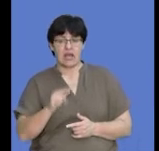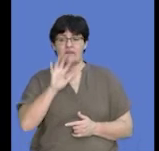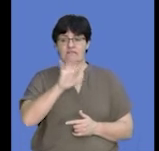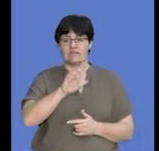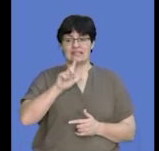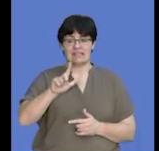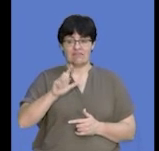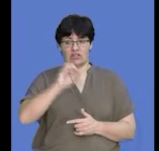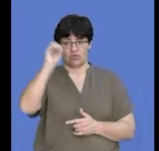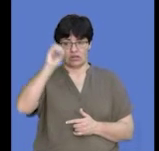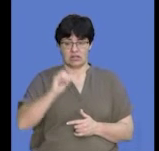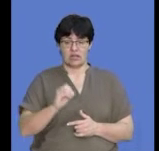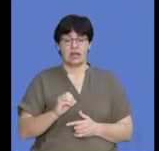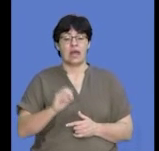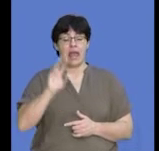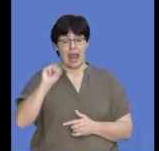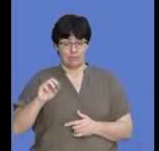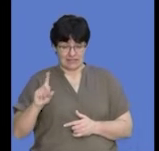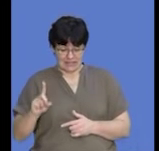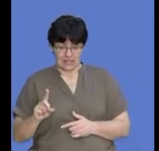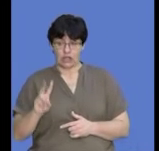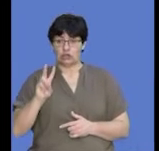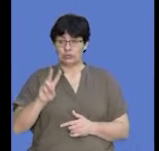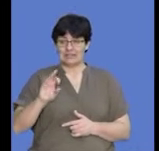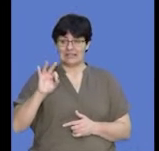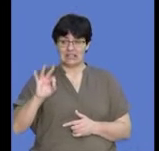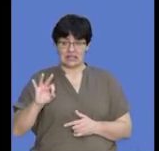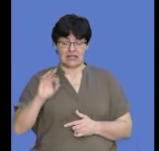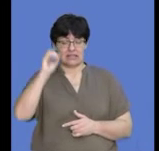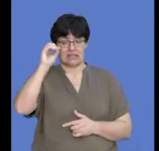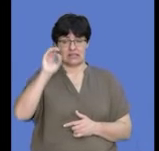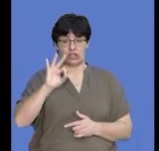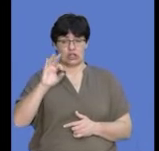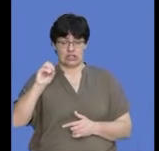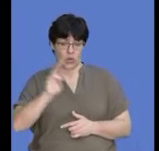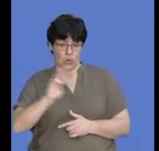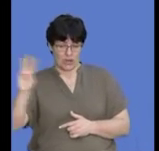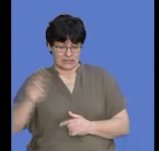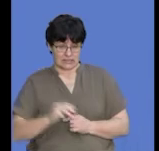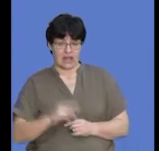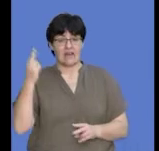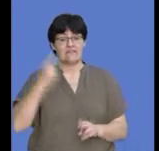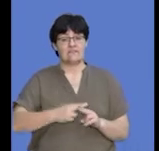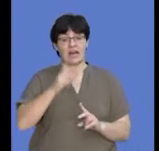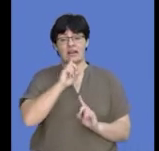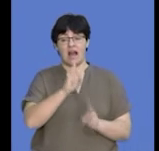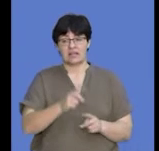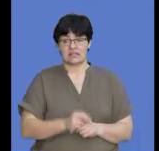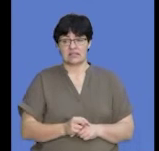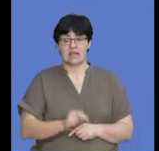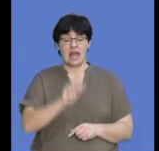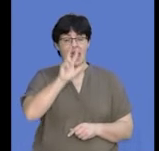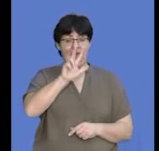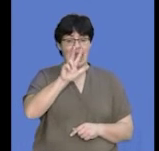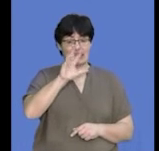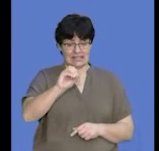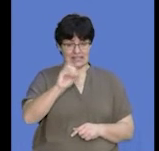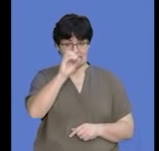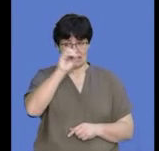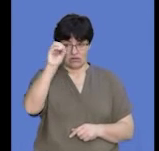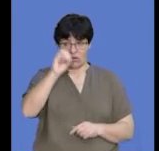My magnetic declination, 23 degrees and 30 minutes west. And my final answer, 80 degrees,